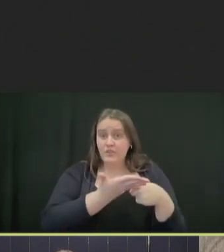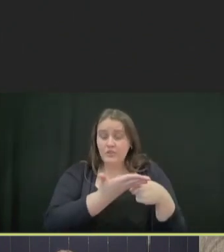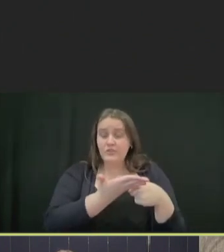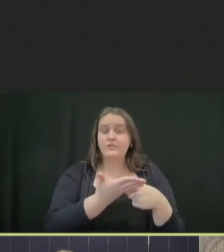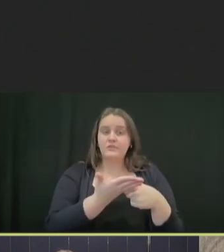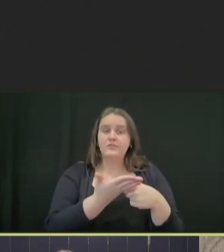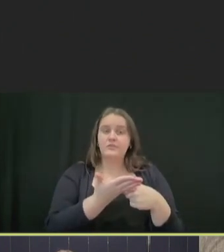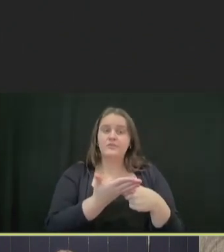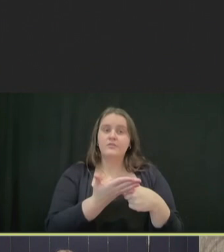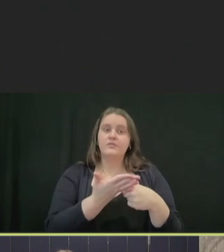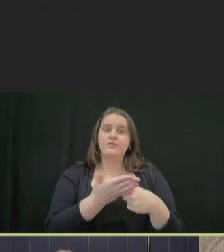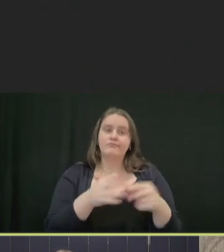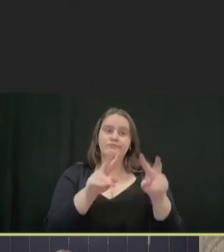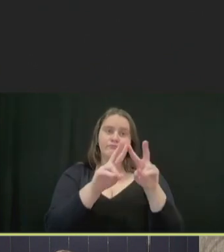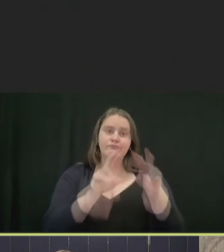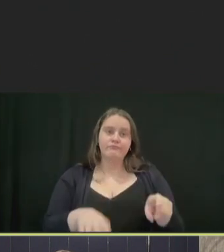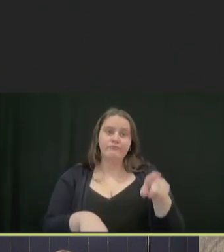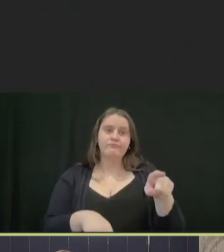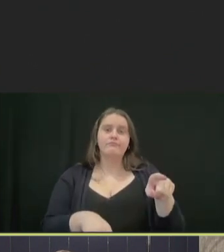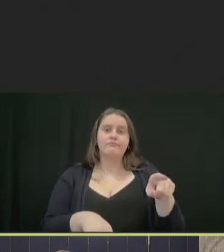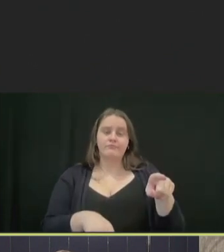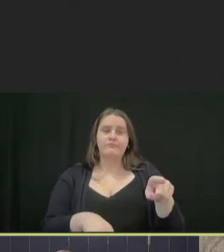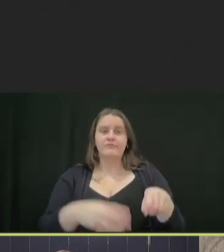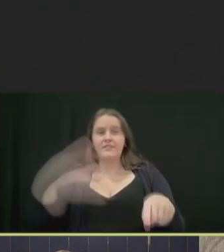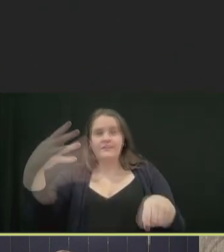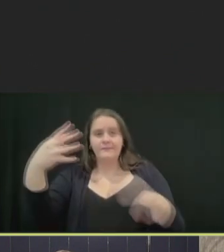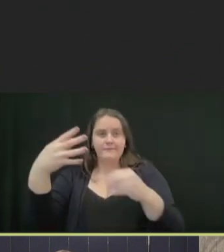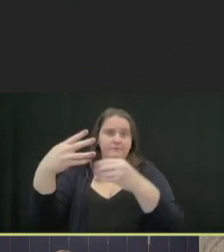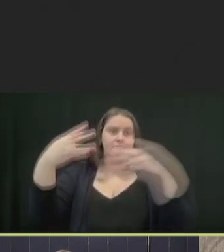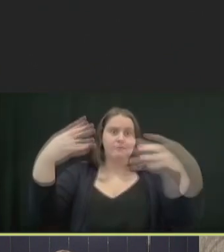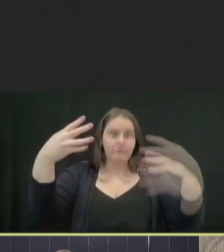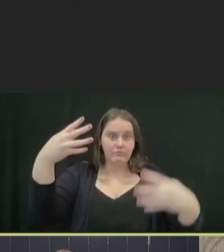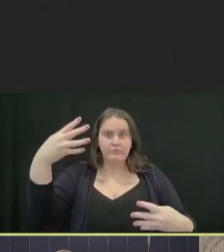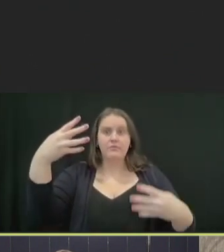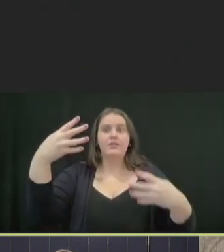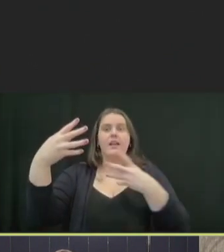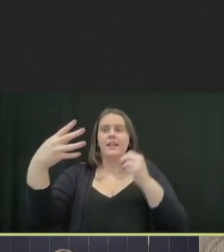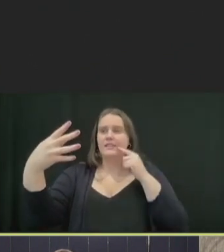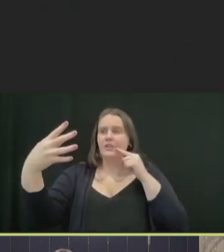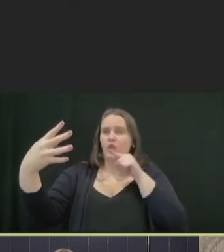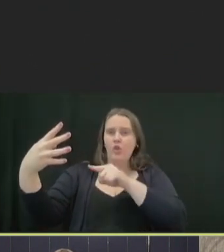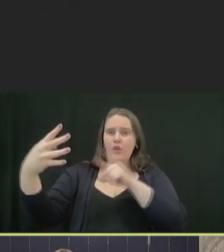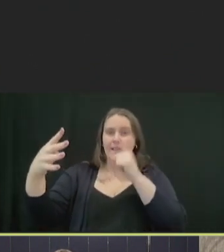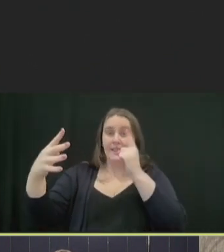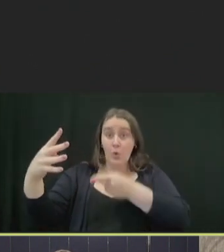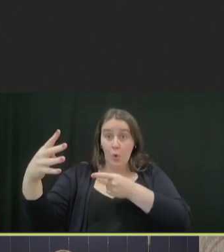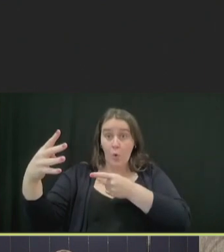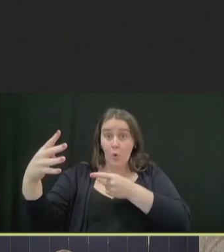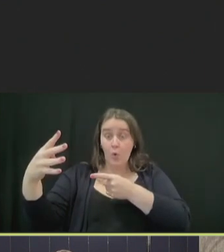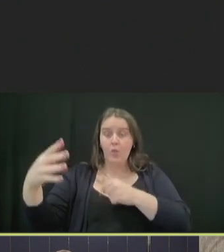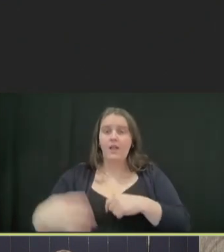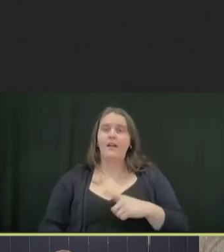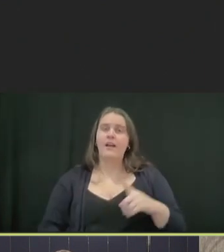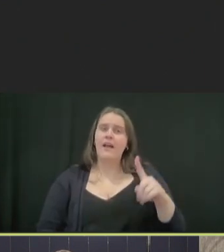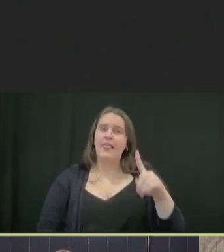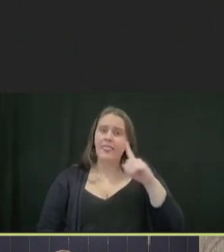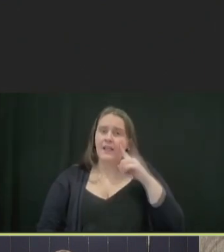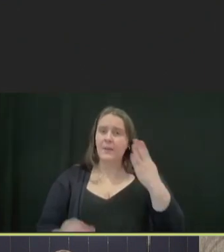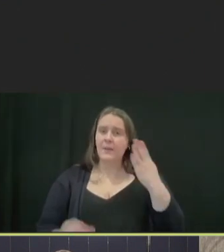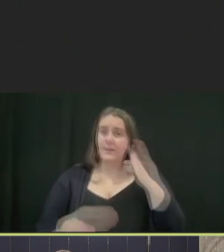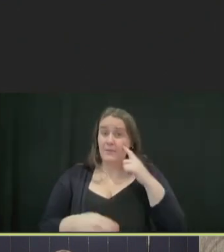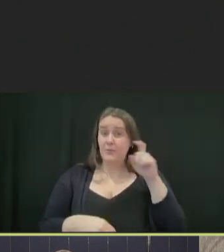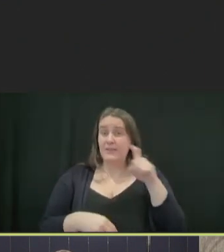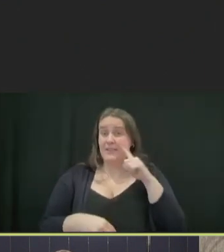looking at this list of objectives along with the goal, I almost wonder if we don't need to have a goal focused